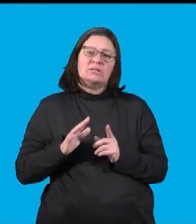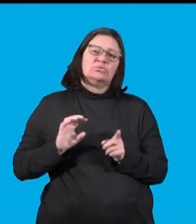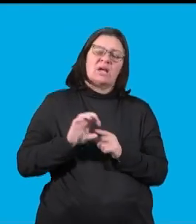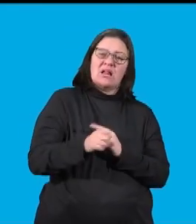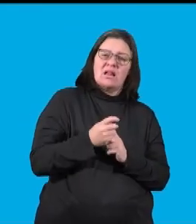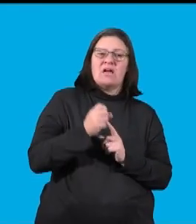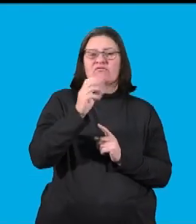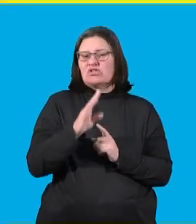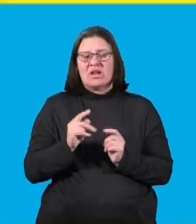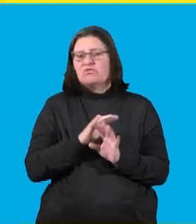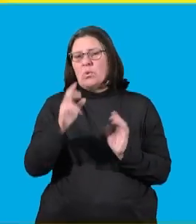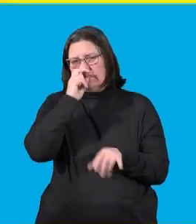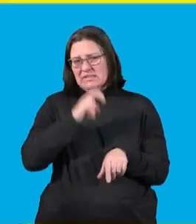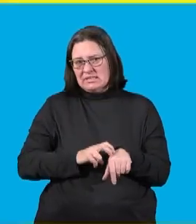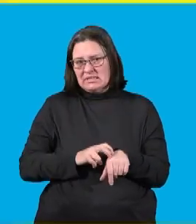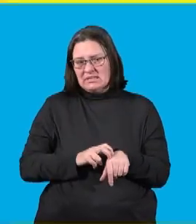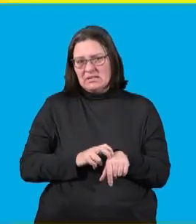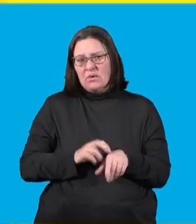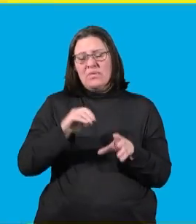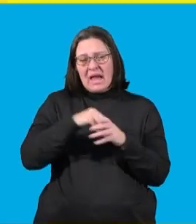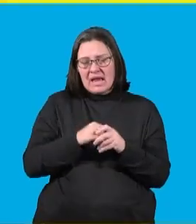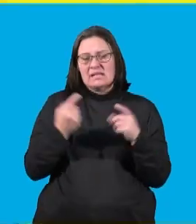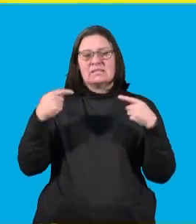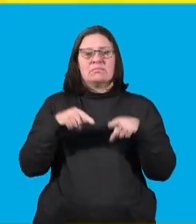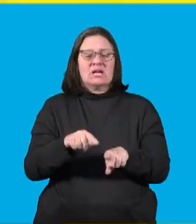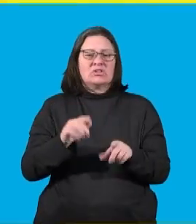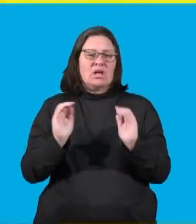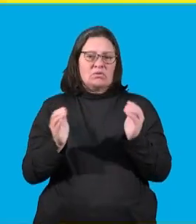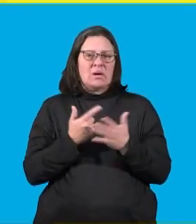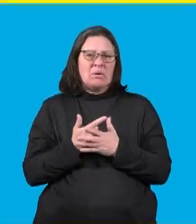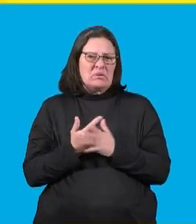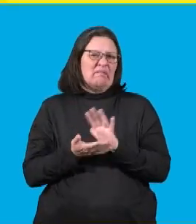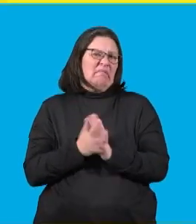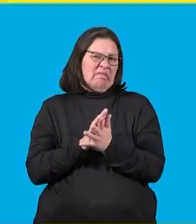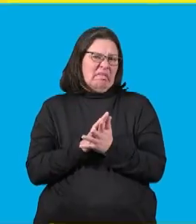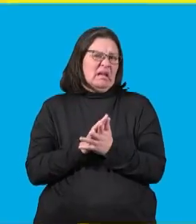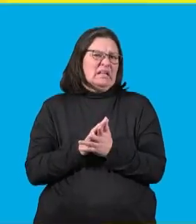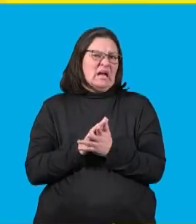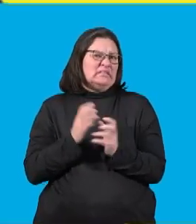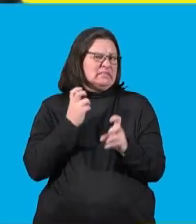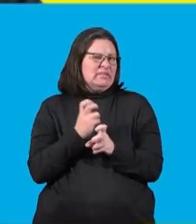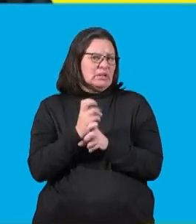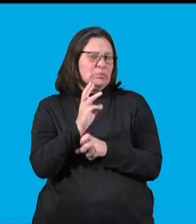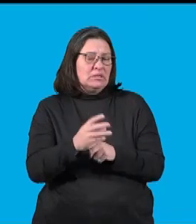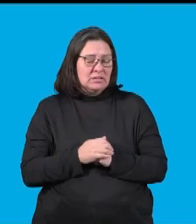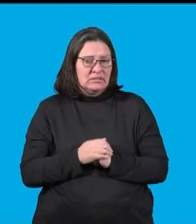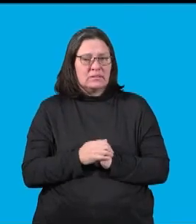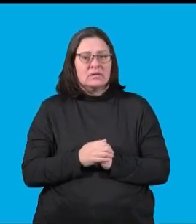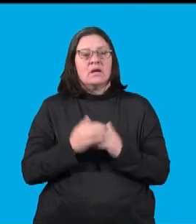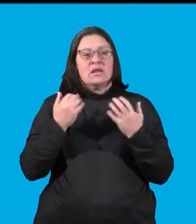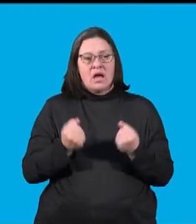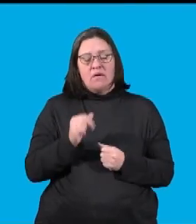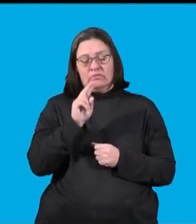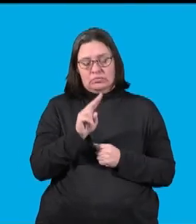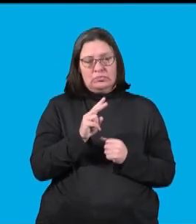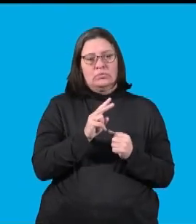really don't want to tackle fractions if you don't have to in a simultaneous equation. Things can get messy. Okay, so we've got our two